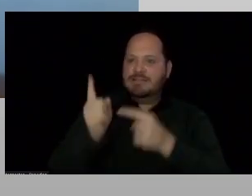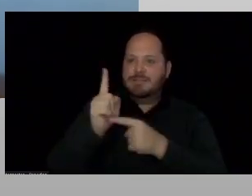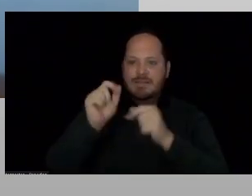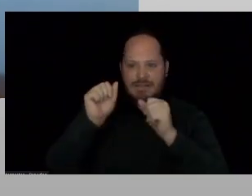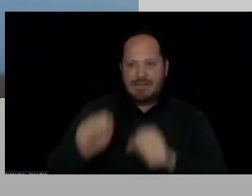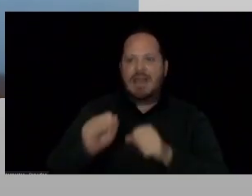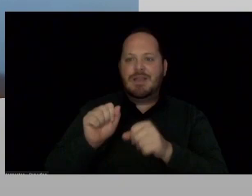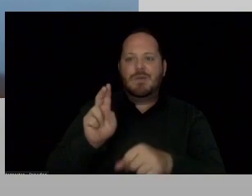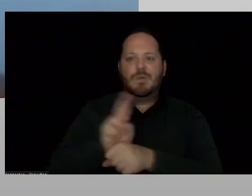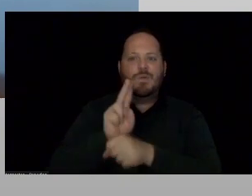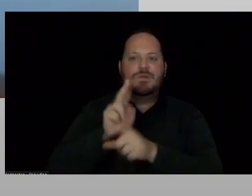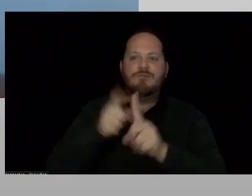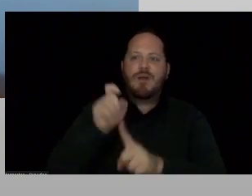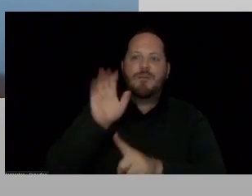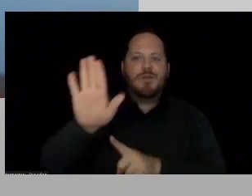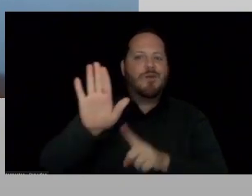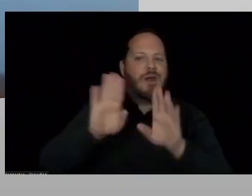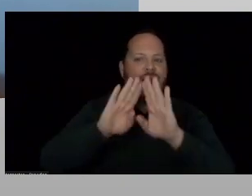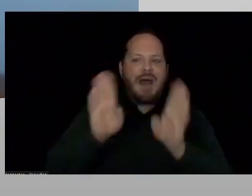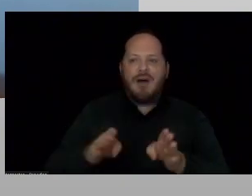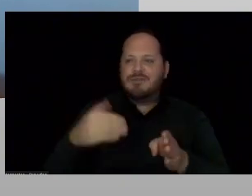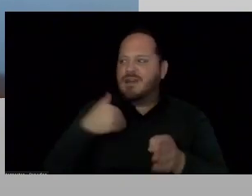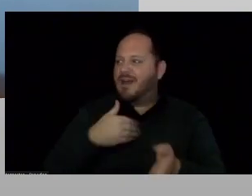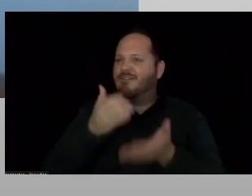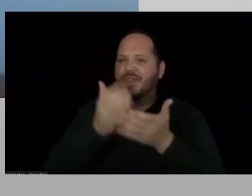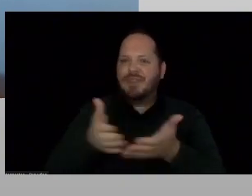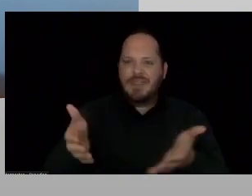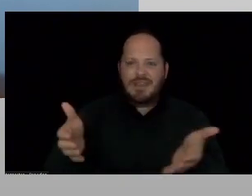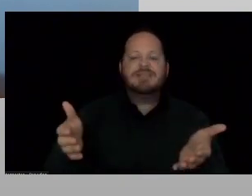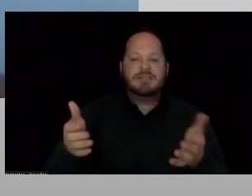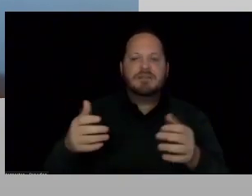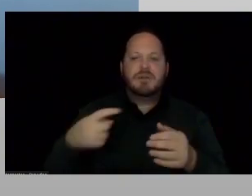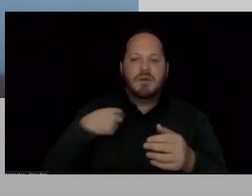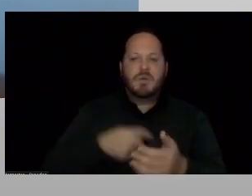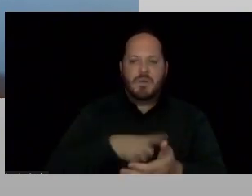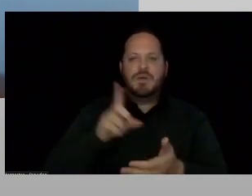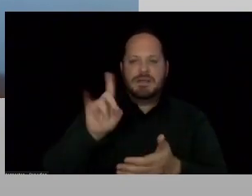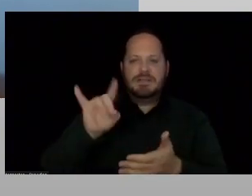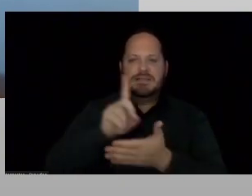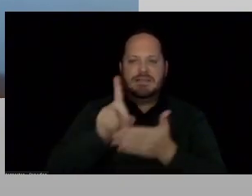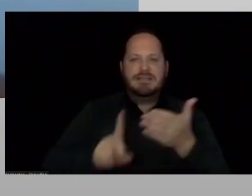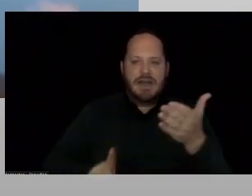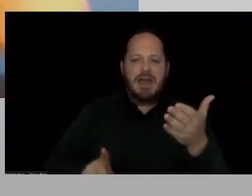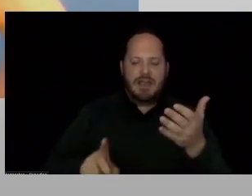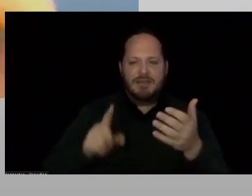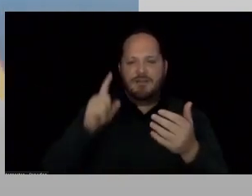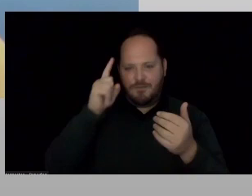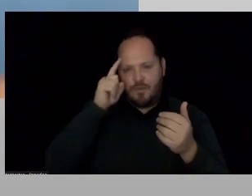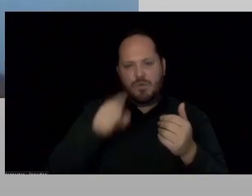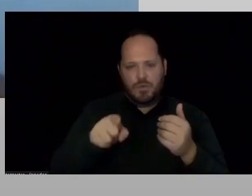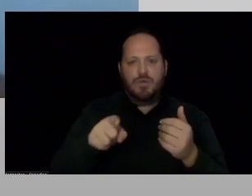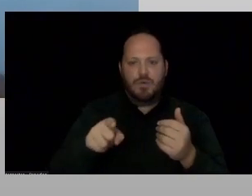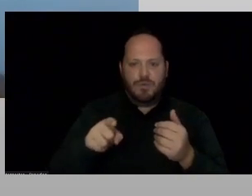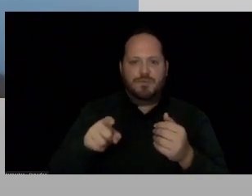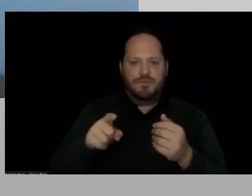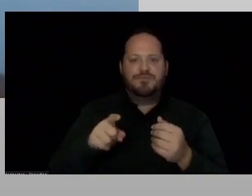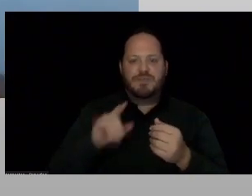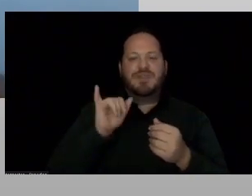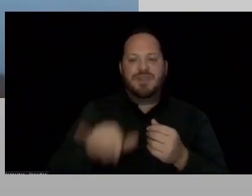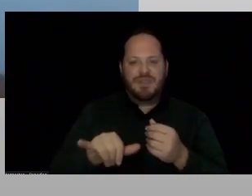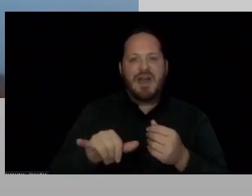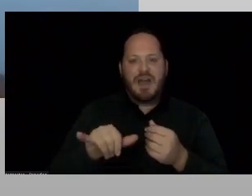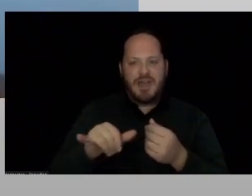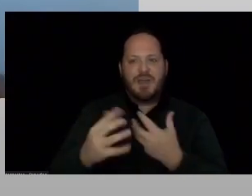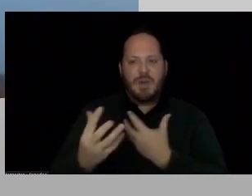household materials you will either have at home or can get at your local grocery store in a pinch. And then it incorporates